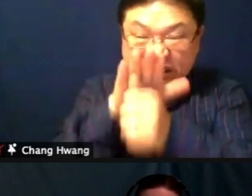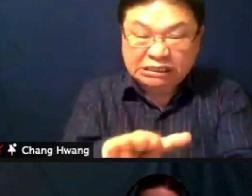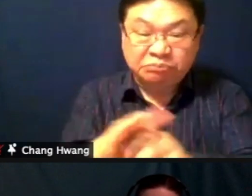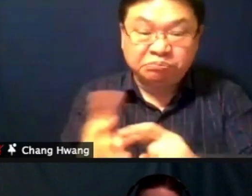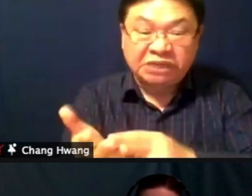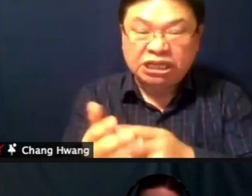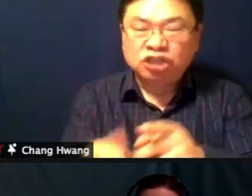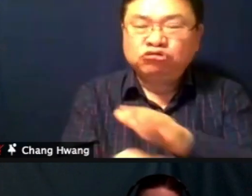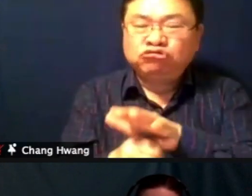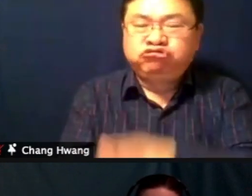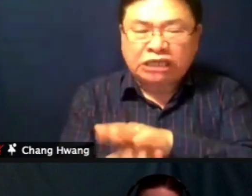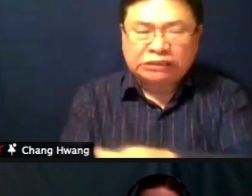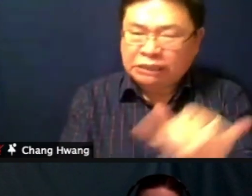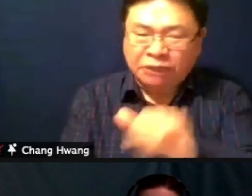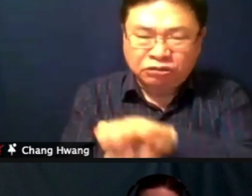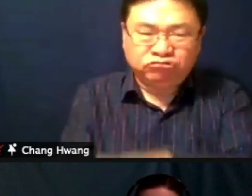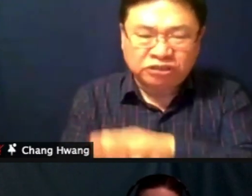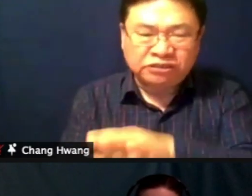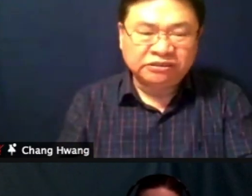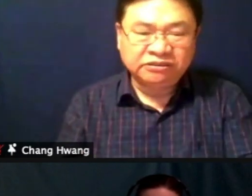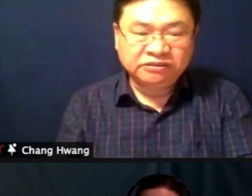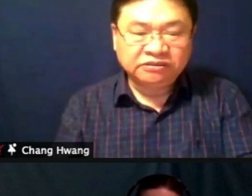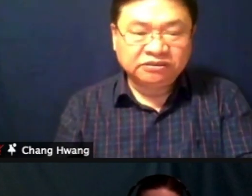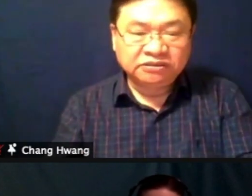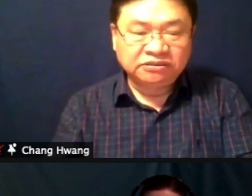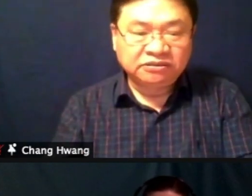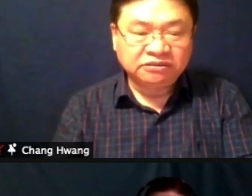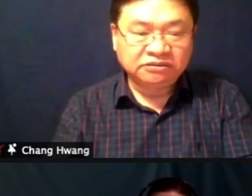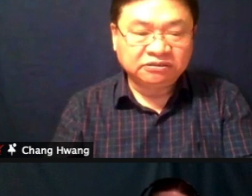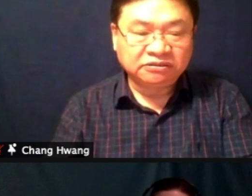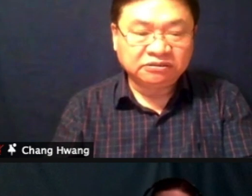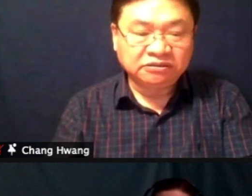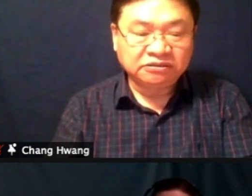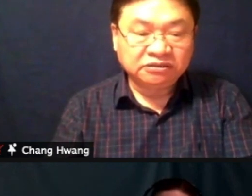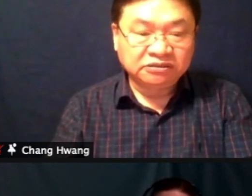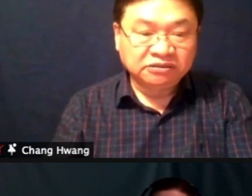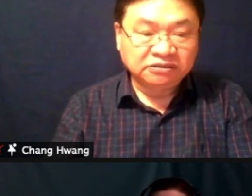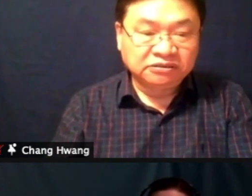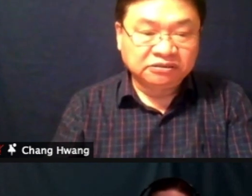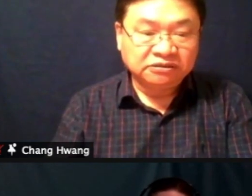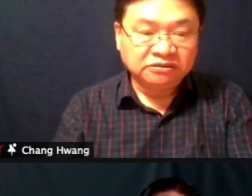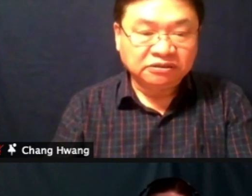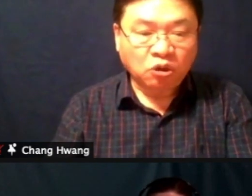Oh, it becomes suppress. If you push it down, that's forceful. You know, if you push it, it's very similar. Stress.